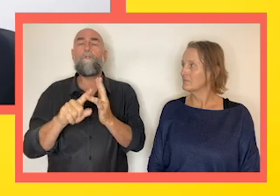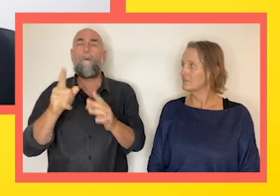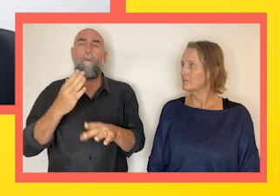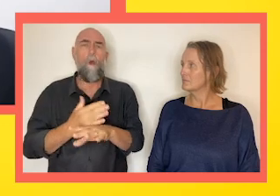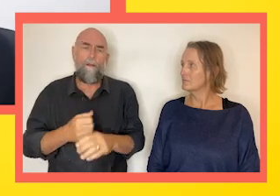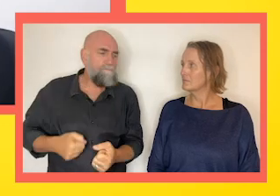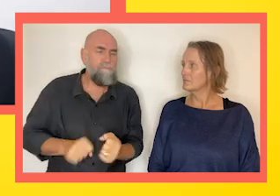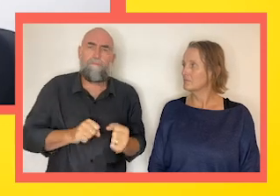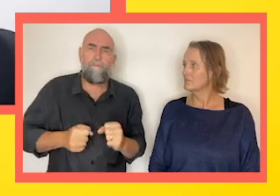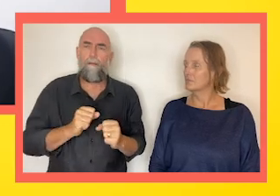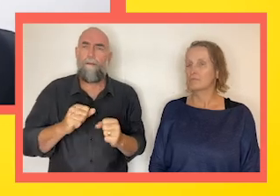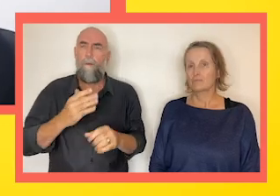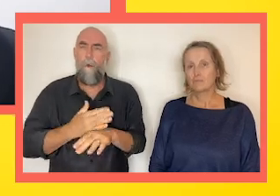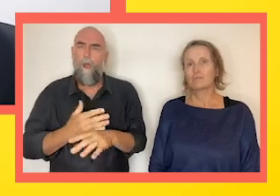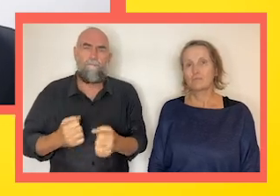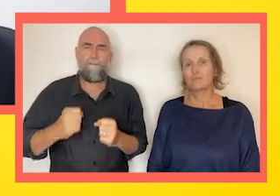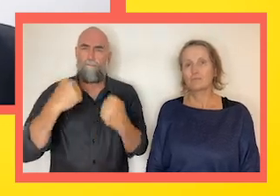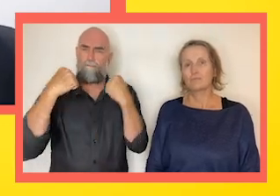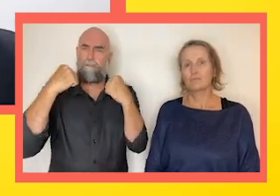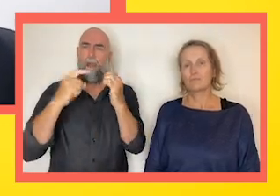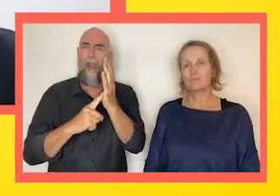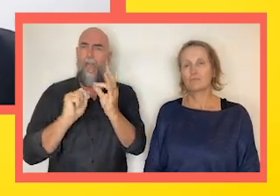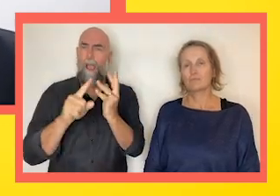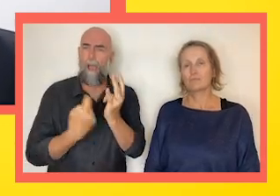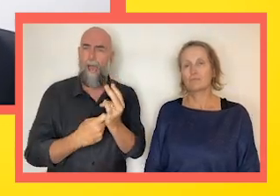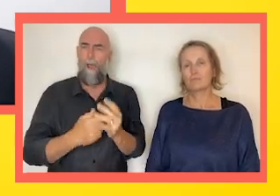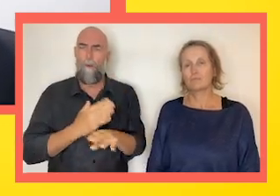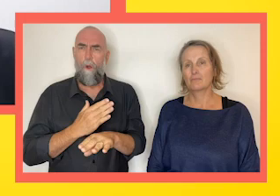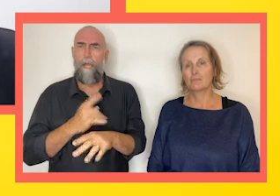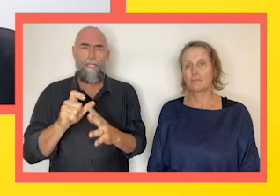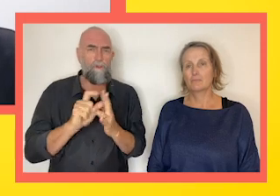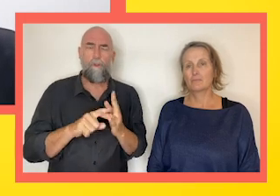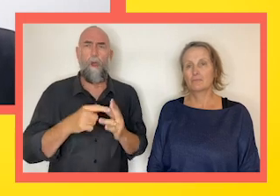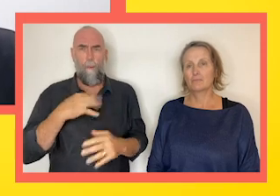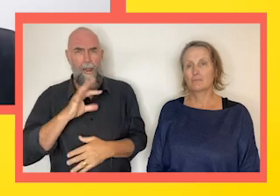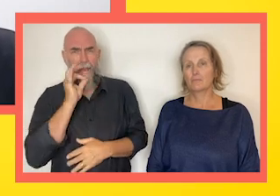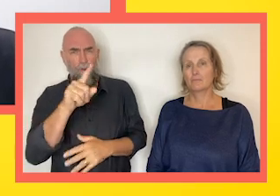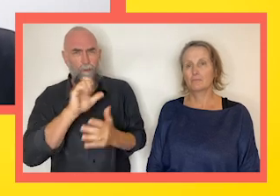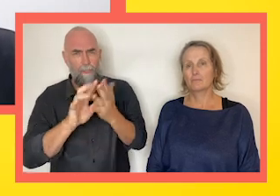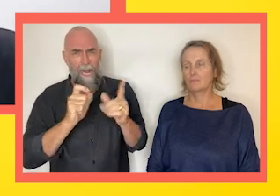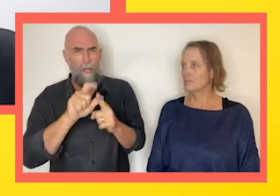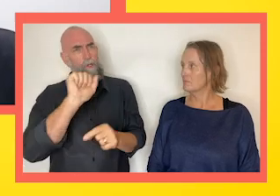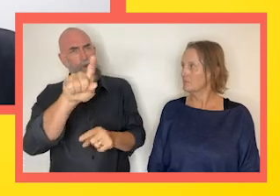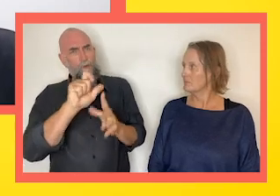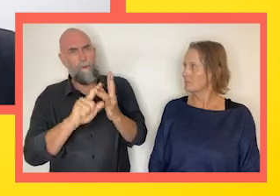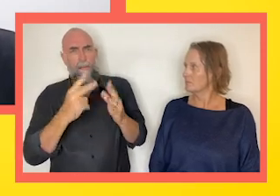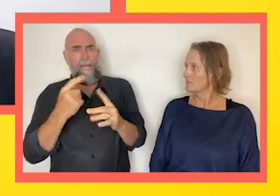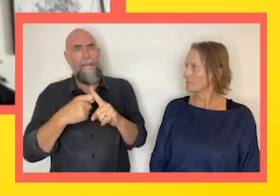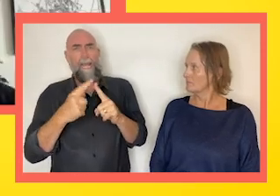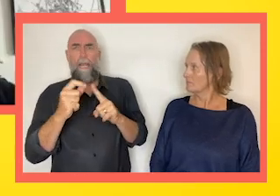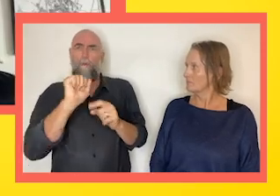as a manual labourer to get that strength, to keep his strength in the off-season. What do you do to keep your strength in the